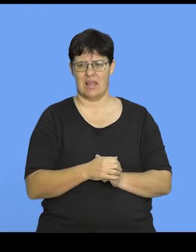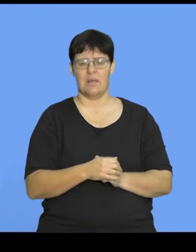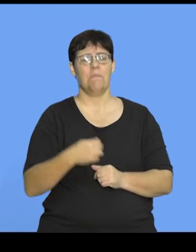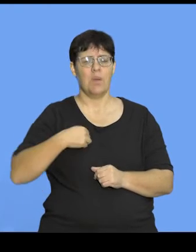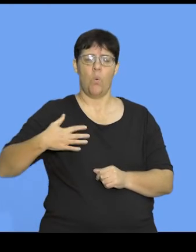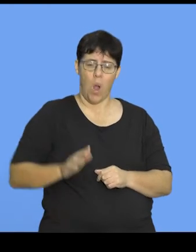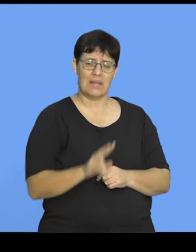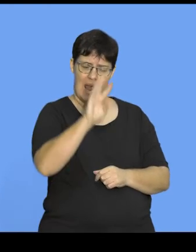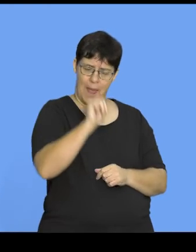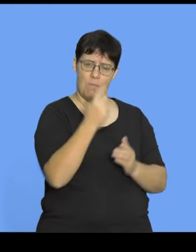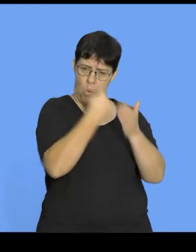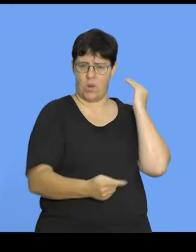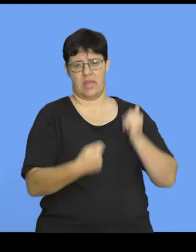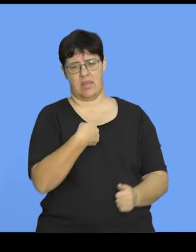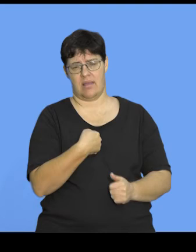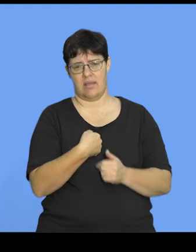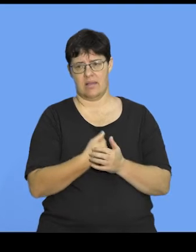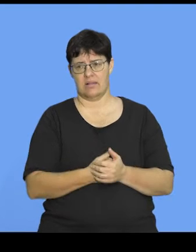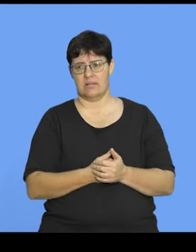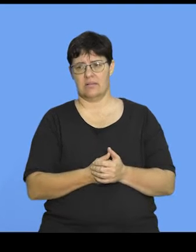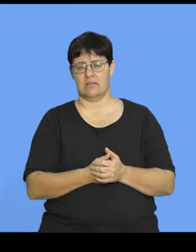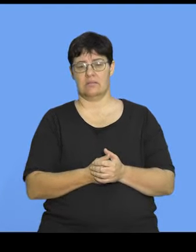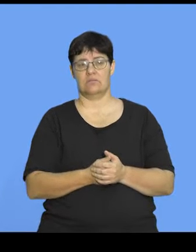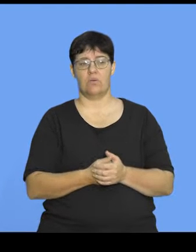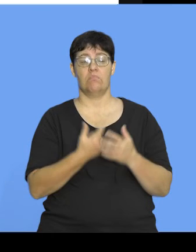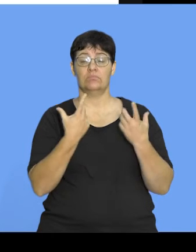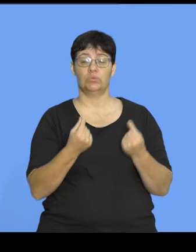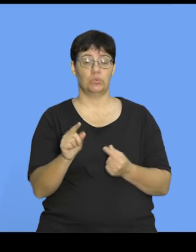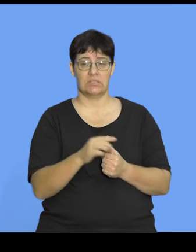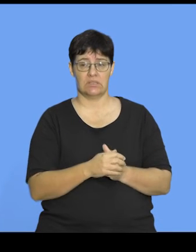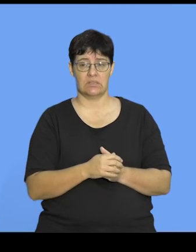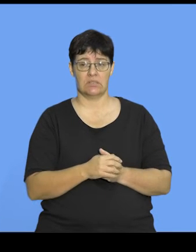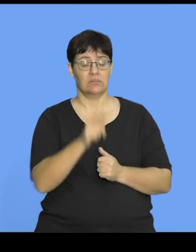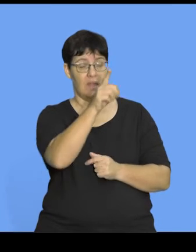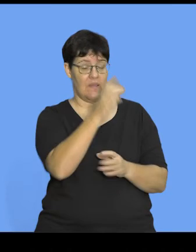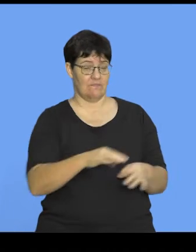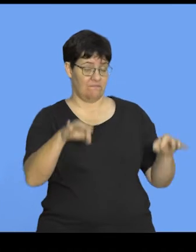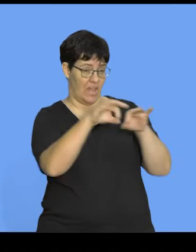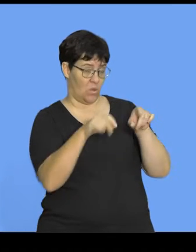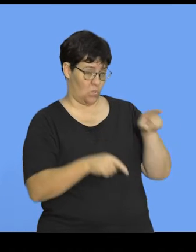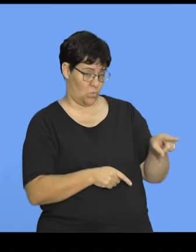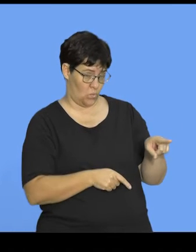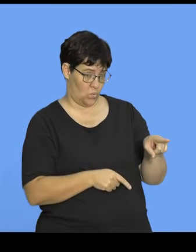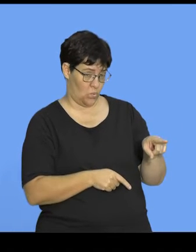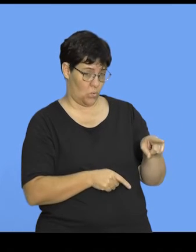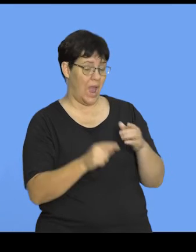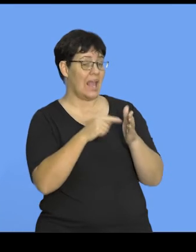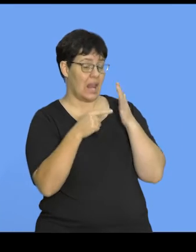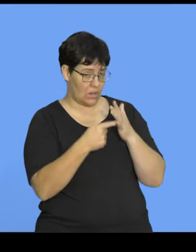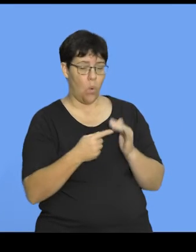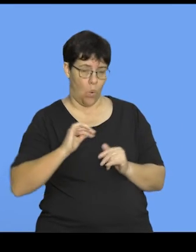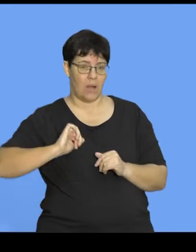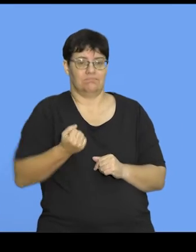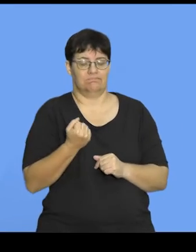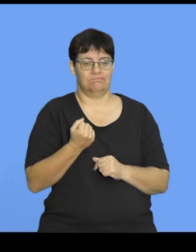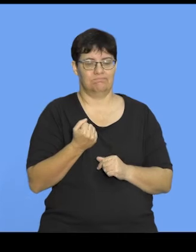whoopsie, just m. So I need to take this value, and your calculators are great